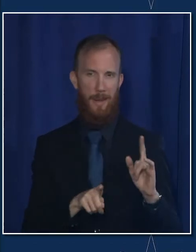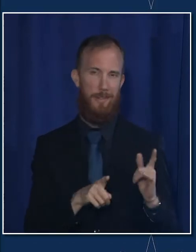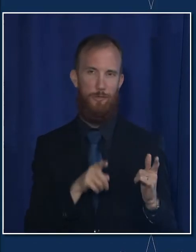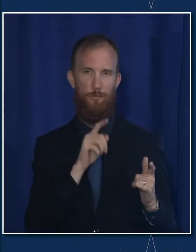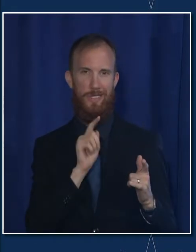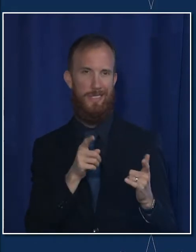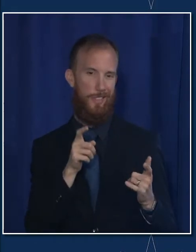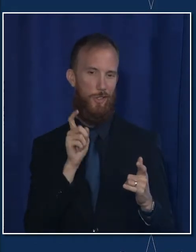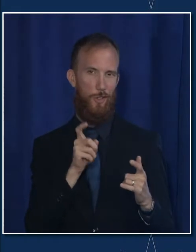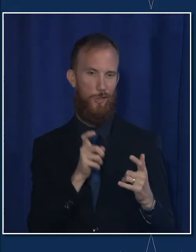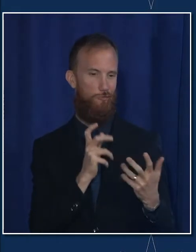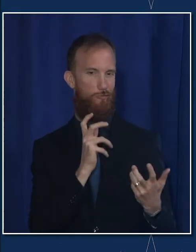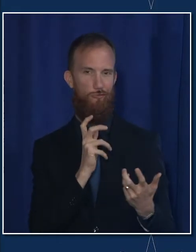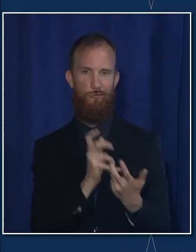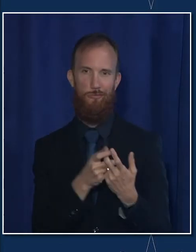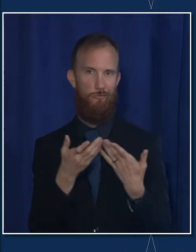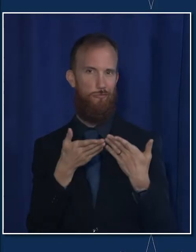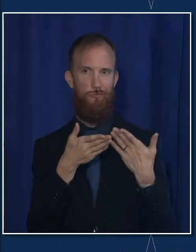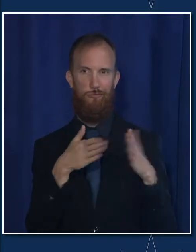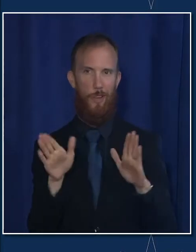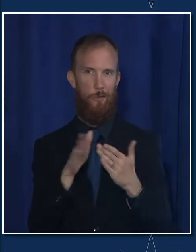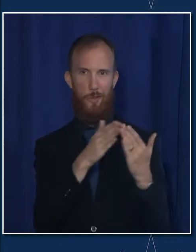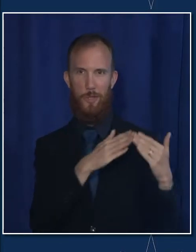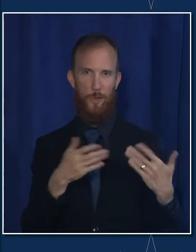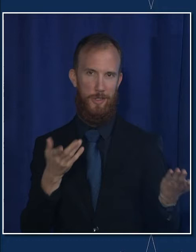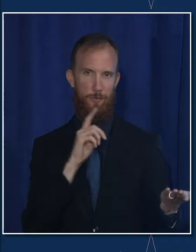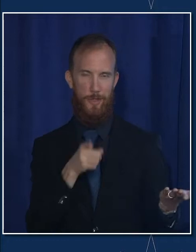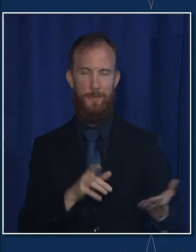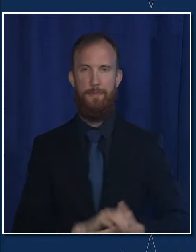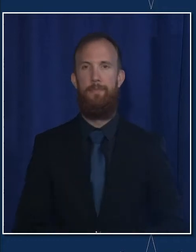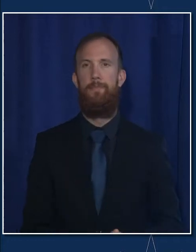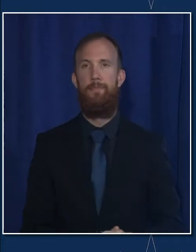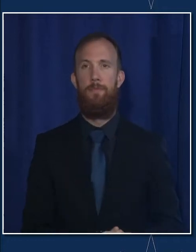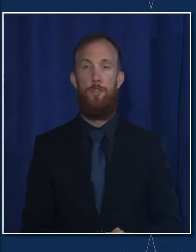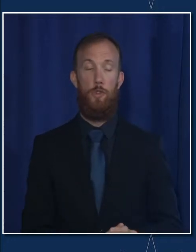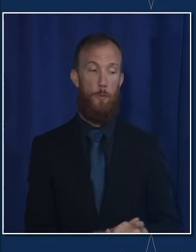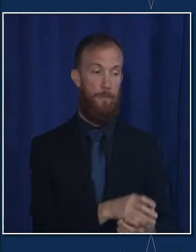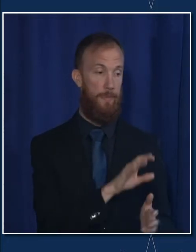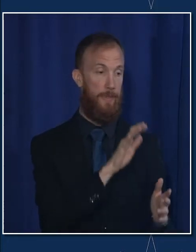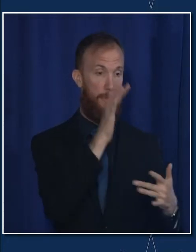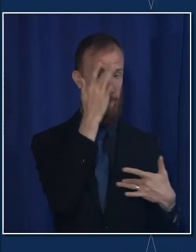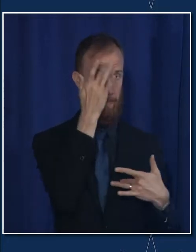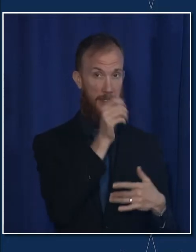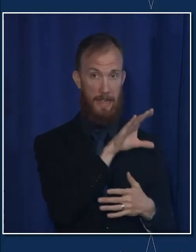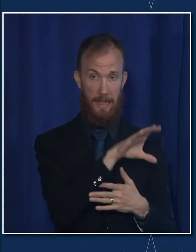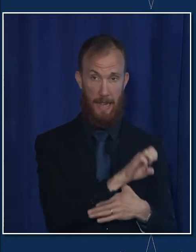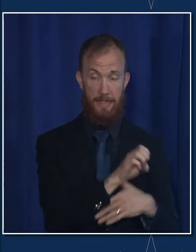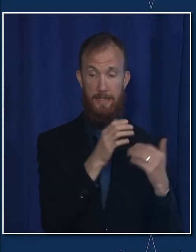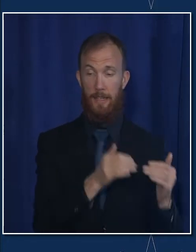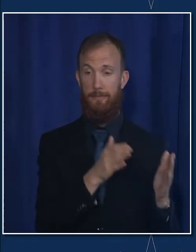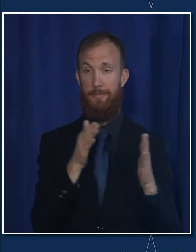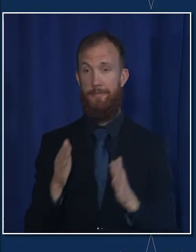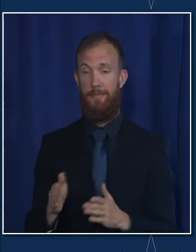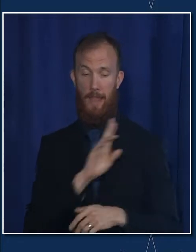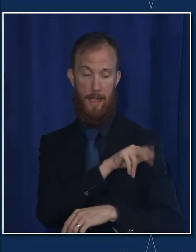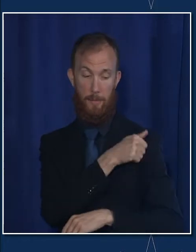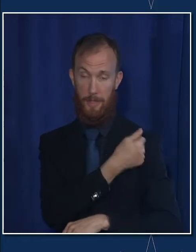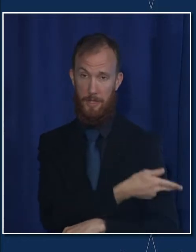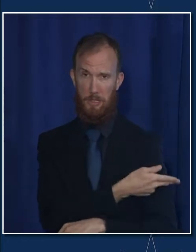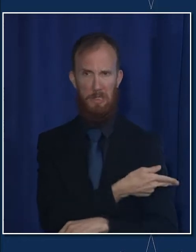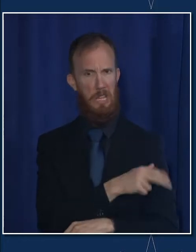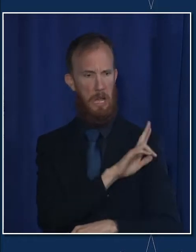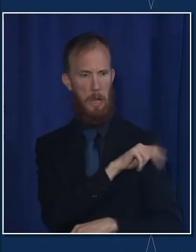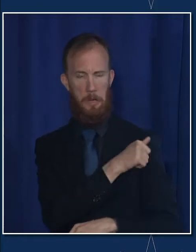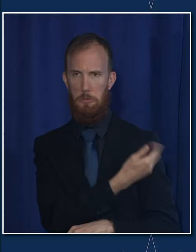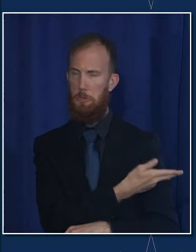seen previously. So if we turn from cases to hospitalizations, we're also doing reasonably well from a hospitalization standpoint